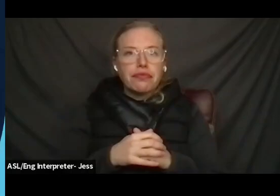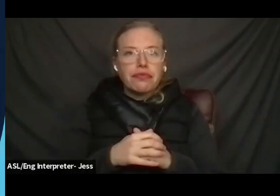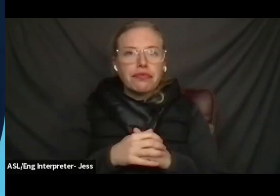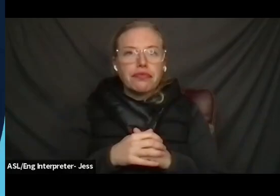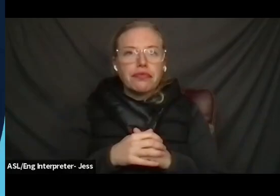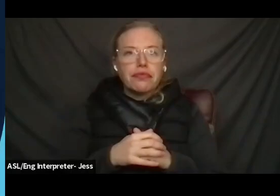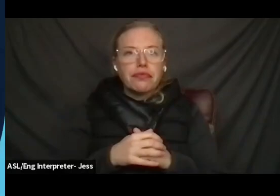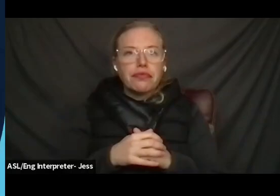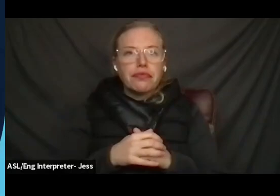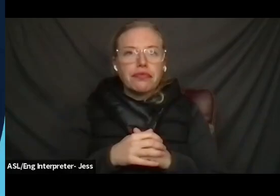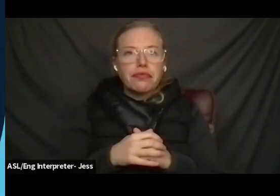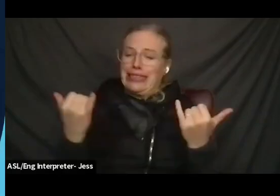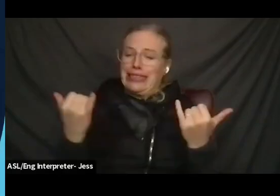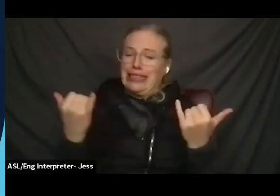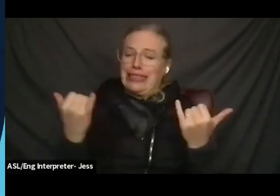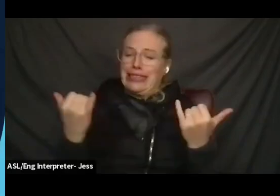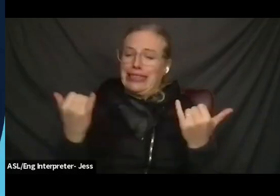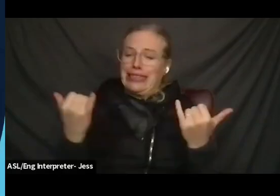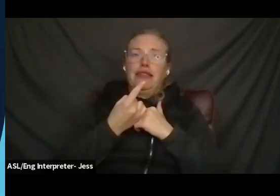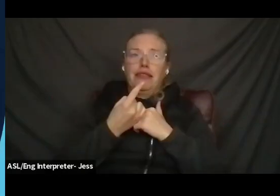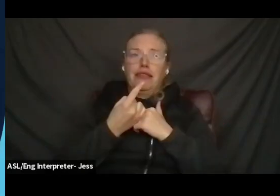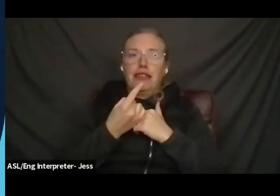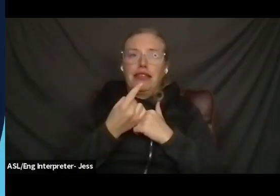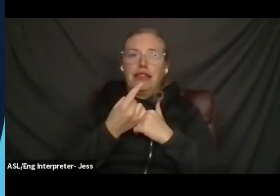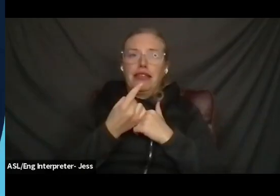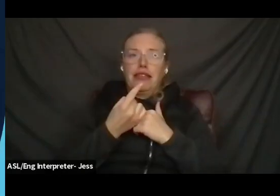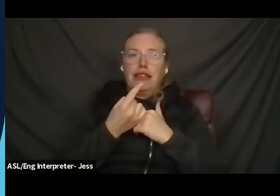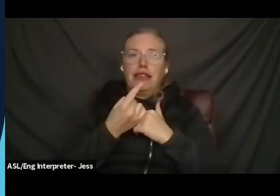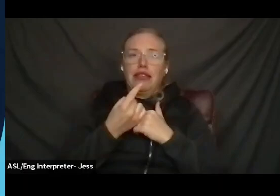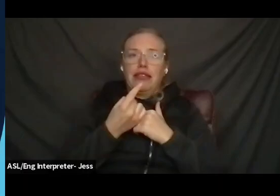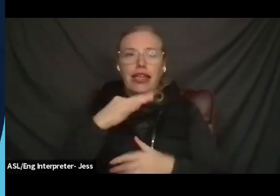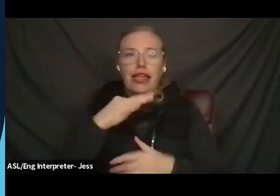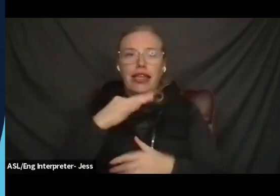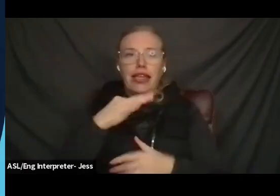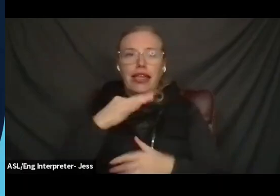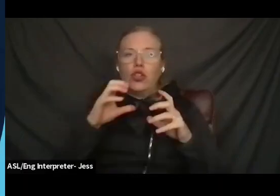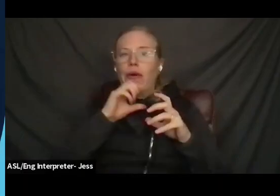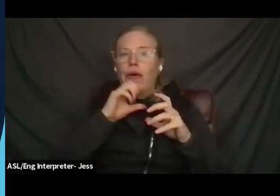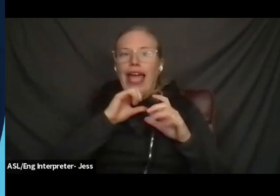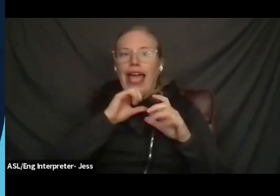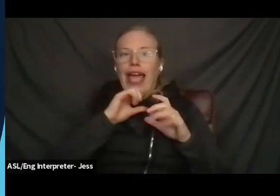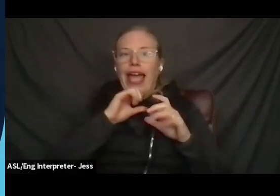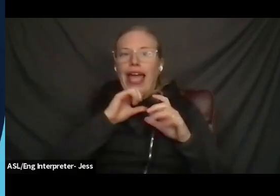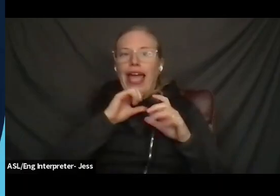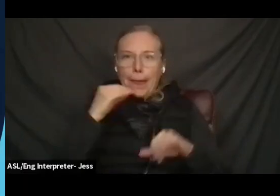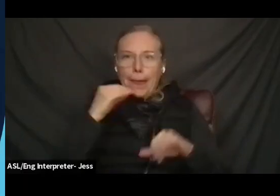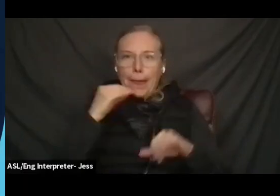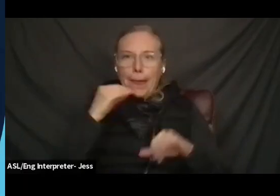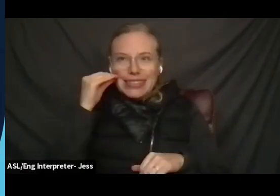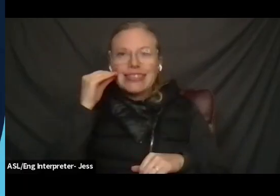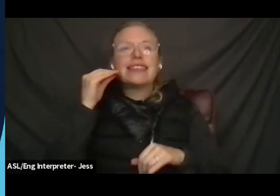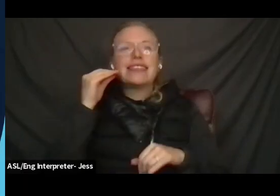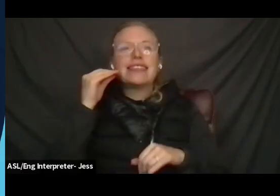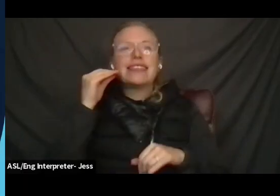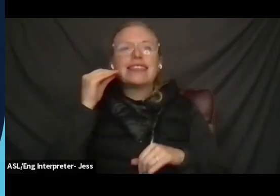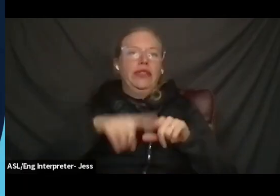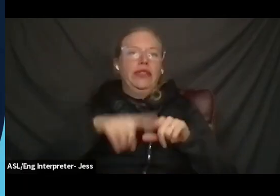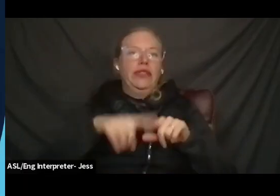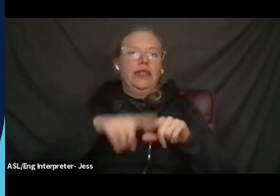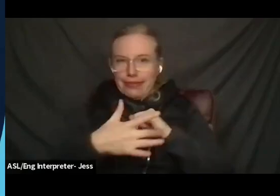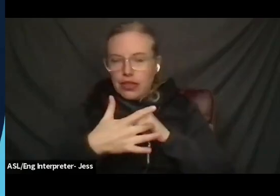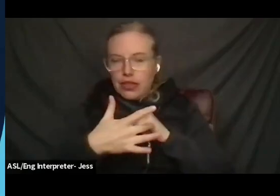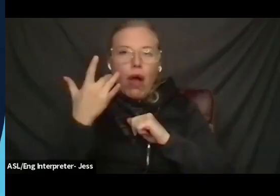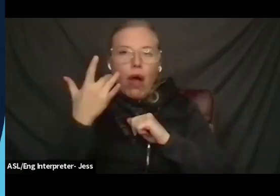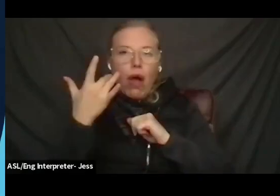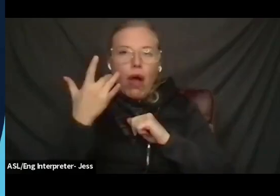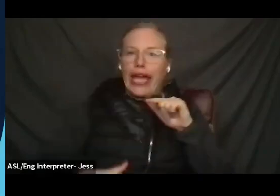And in this day of staff shortages, the ability to age in place often is going to depend on technology because we